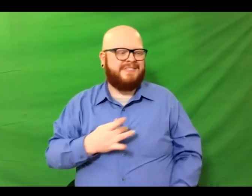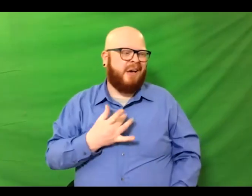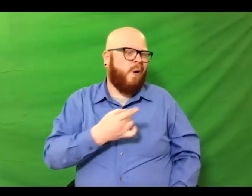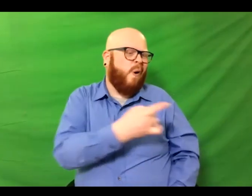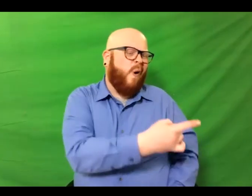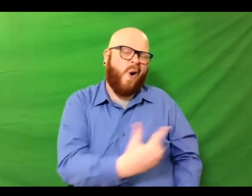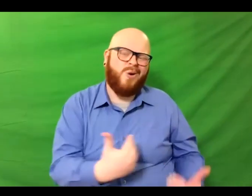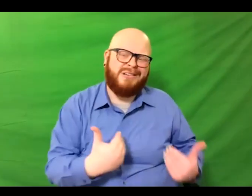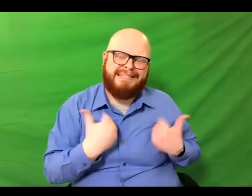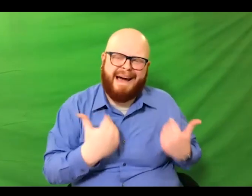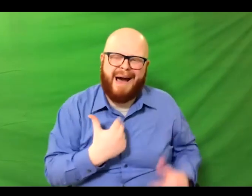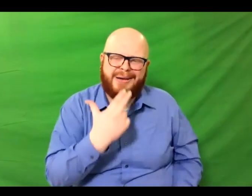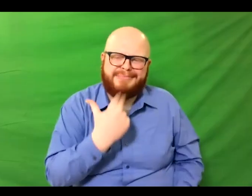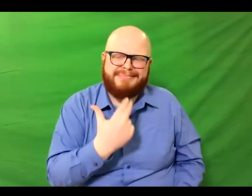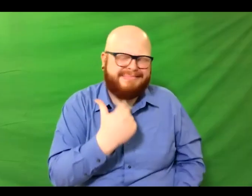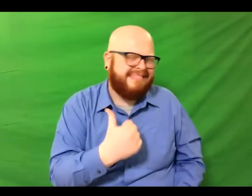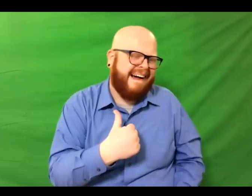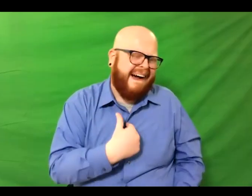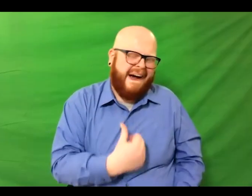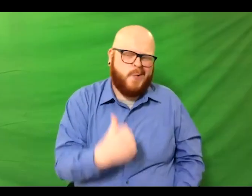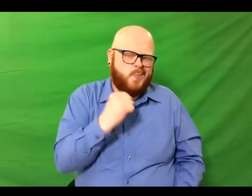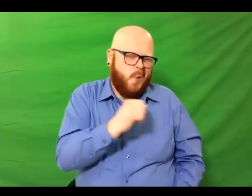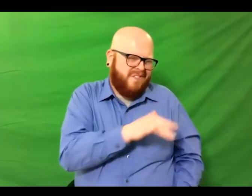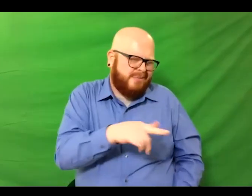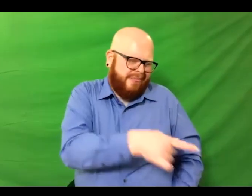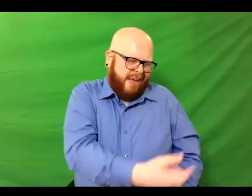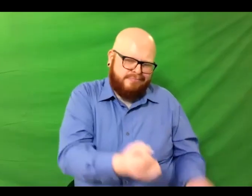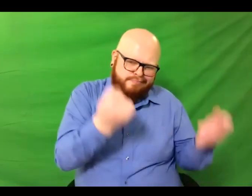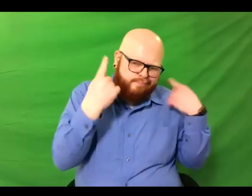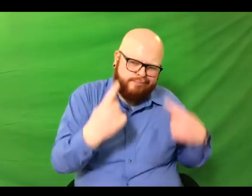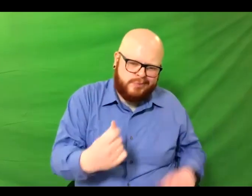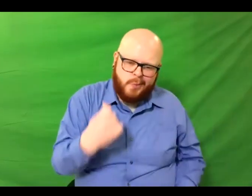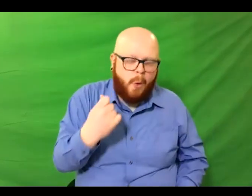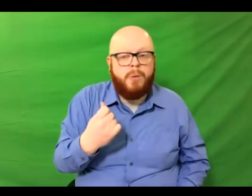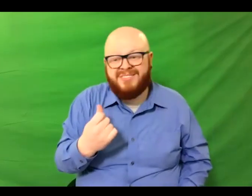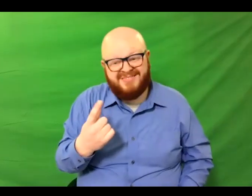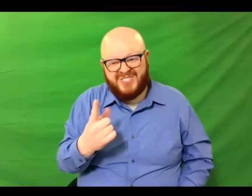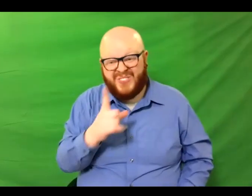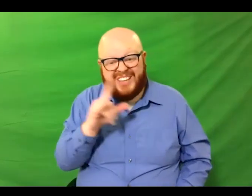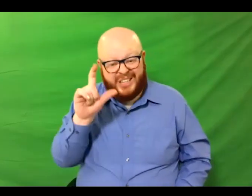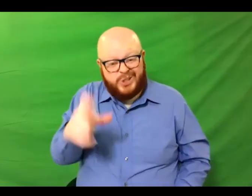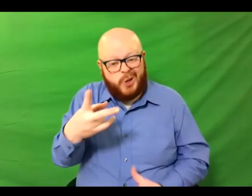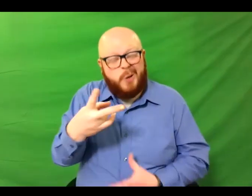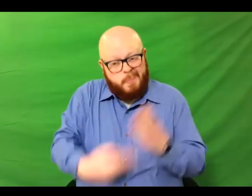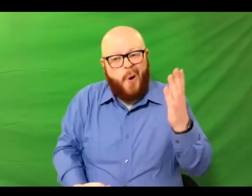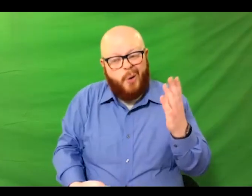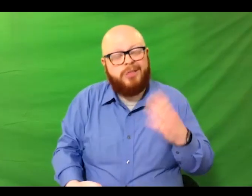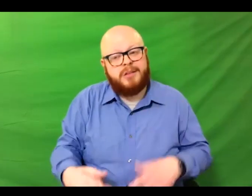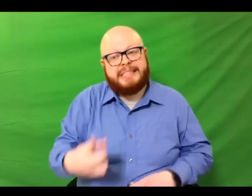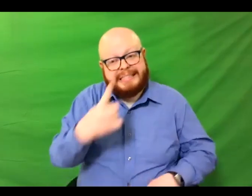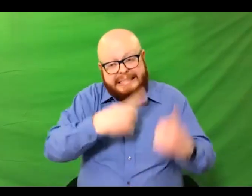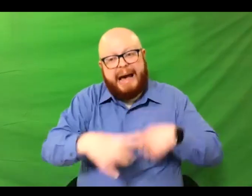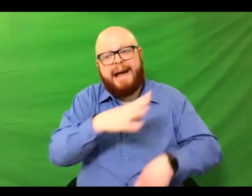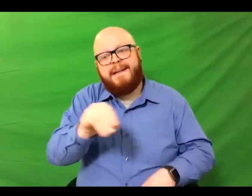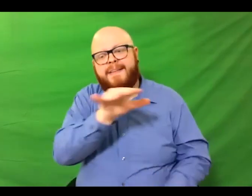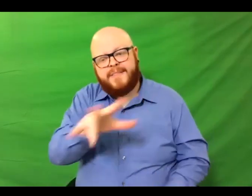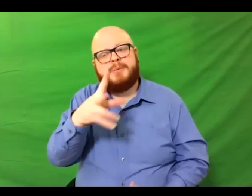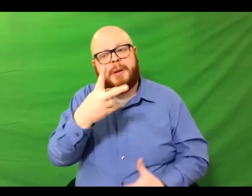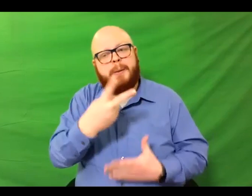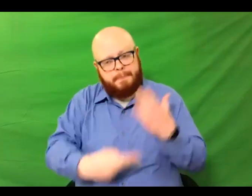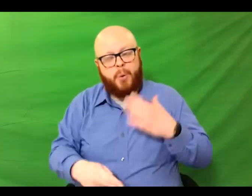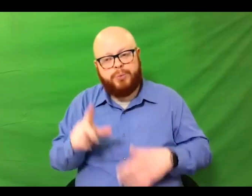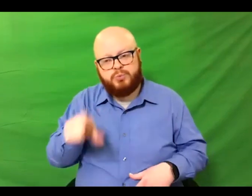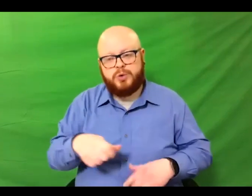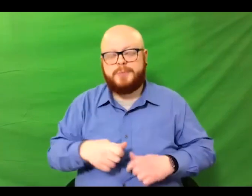use a sign, when you really, in some cases, should use both the sign and the fingerspelling. All right, so